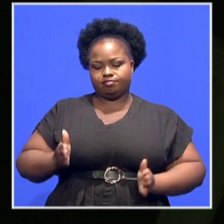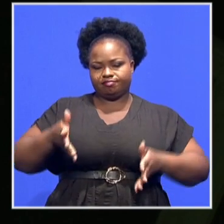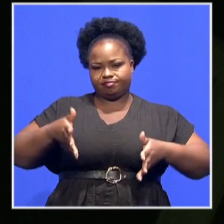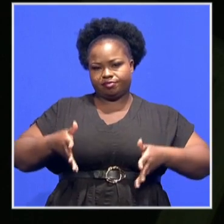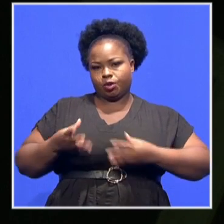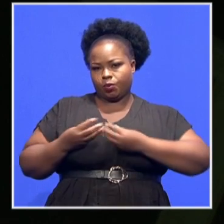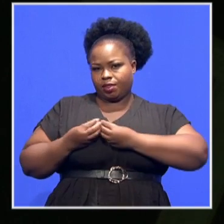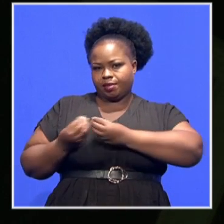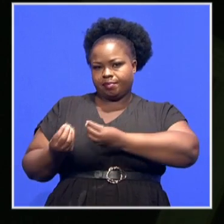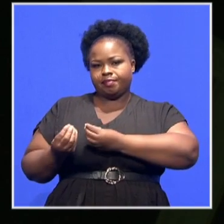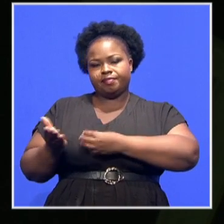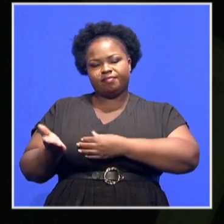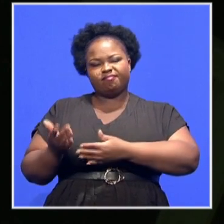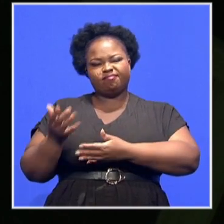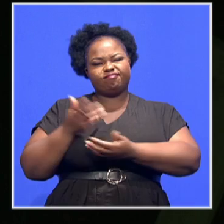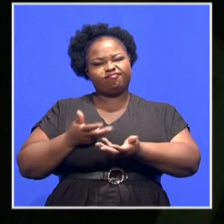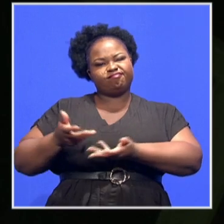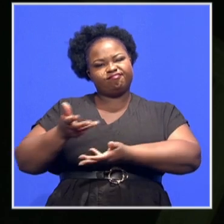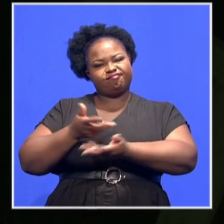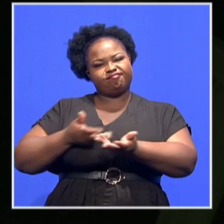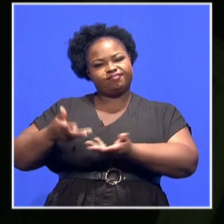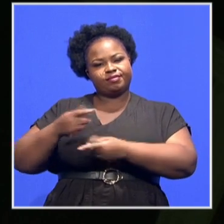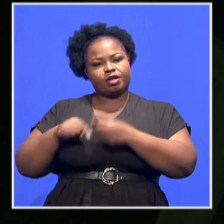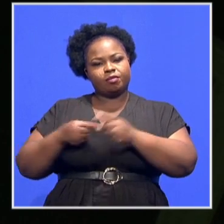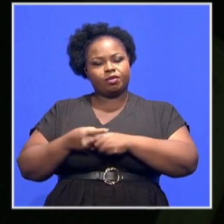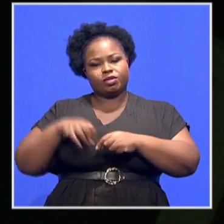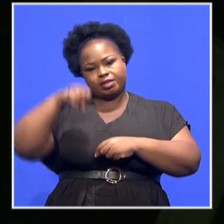talking about this great mining